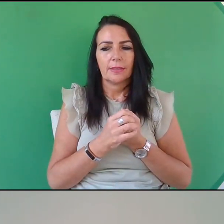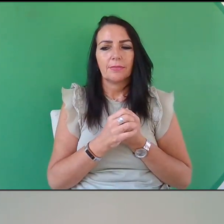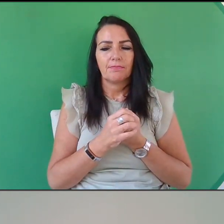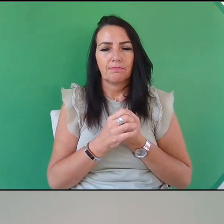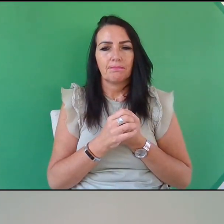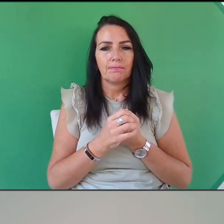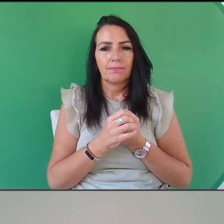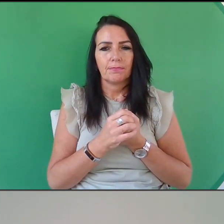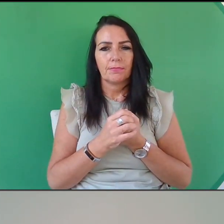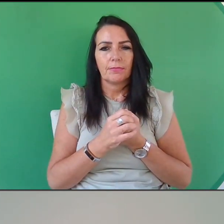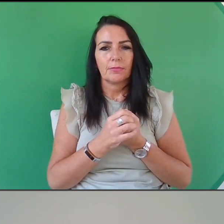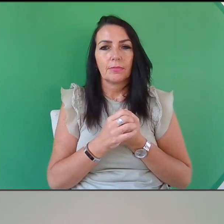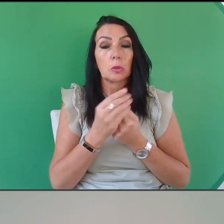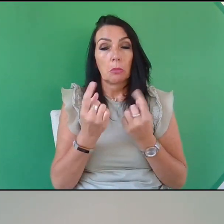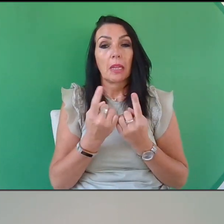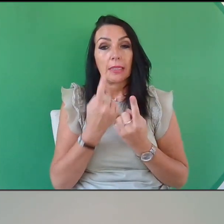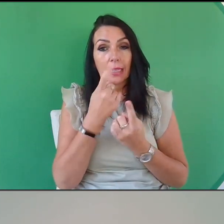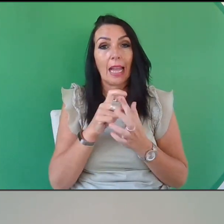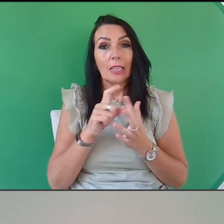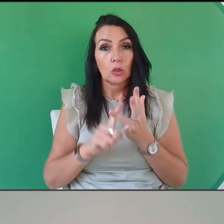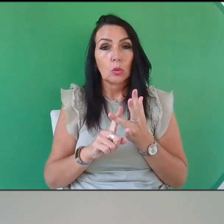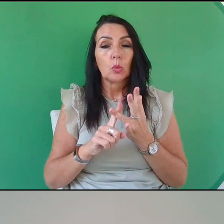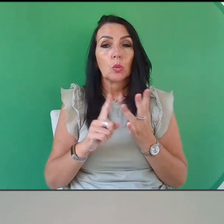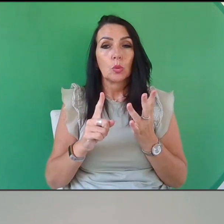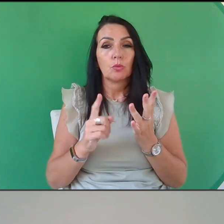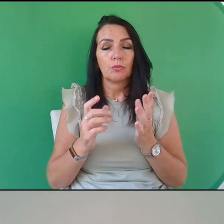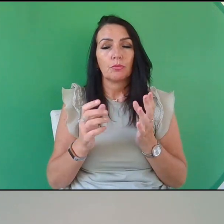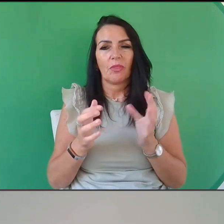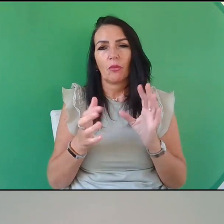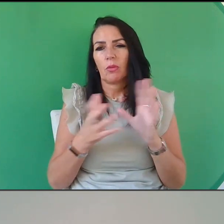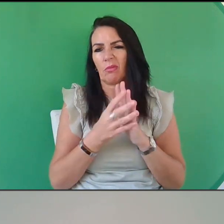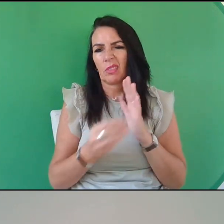There's a few things you can do with showers. So